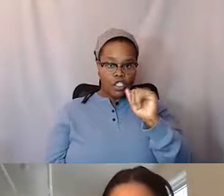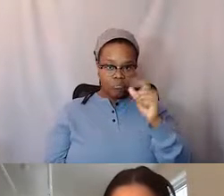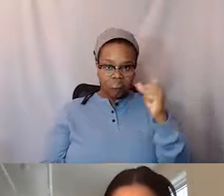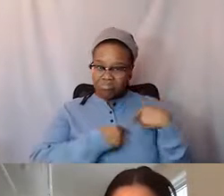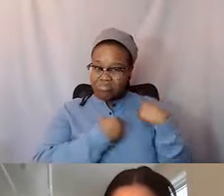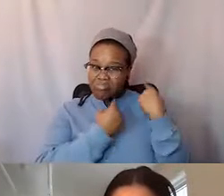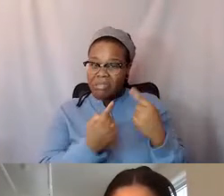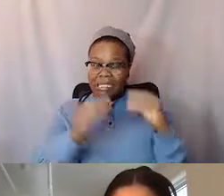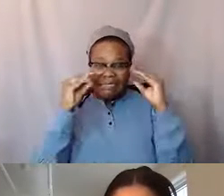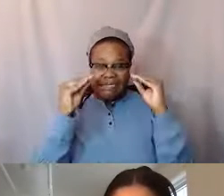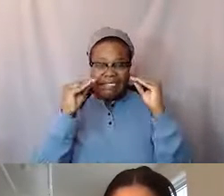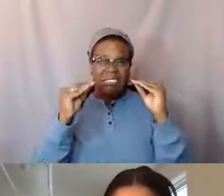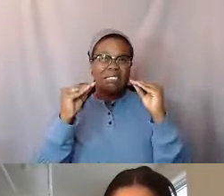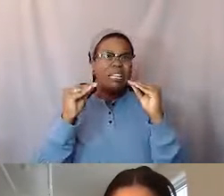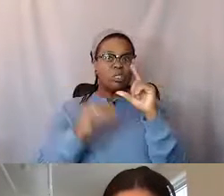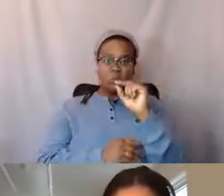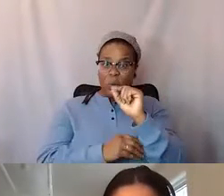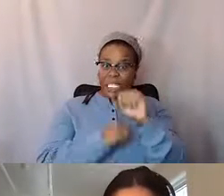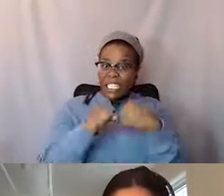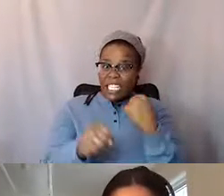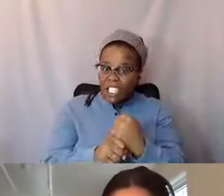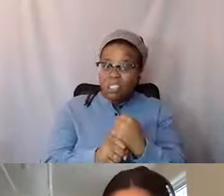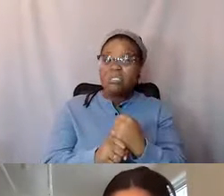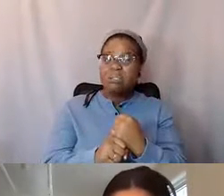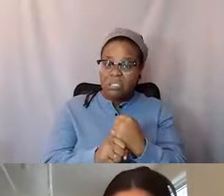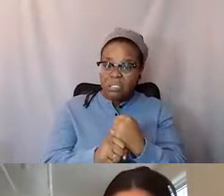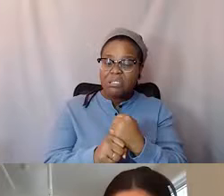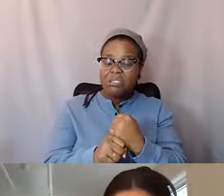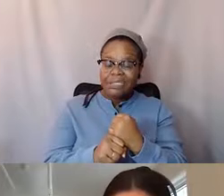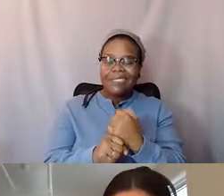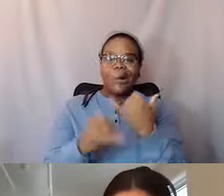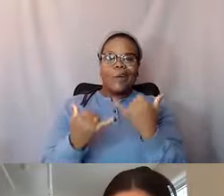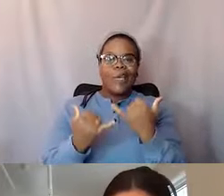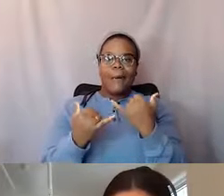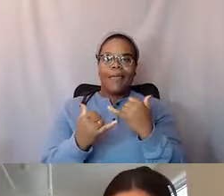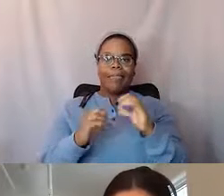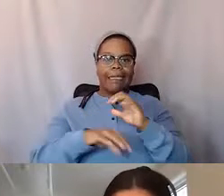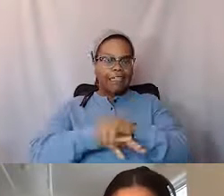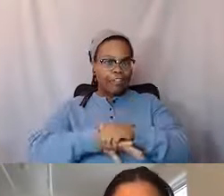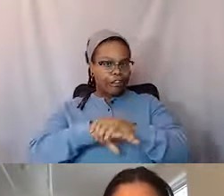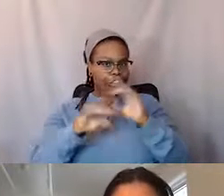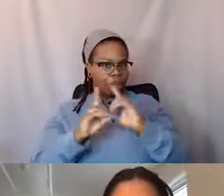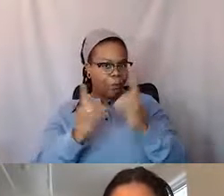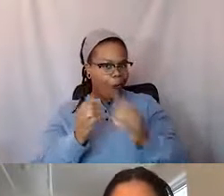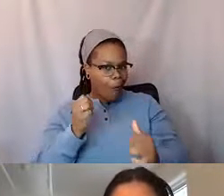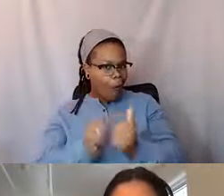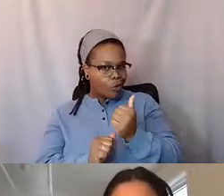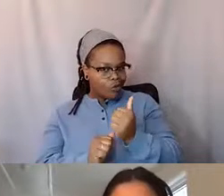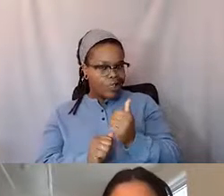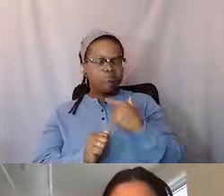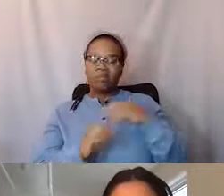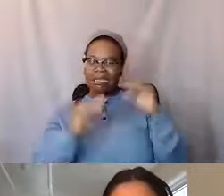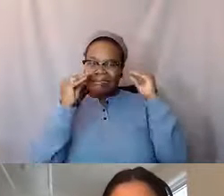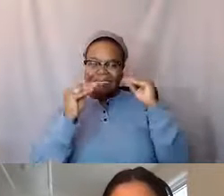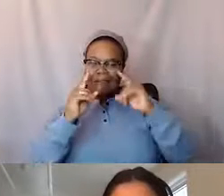for almost 20 years. And so I'm in the English department mostly. I teach a